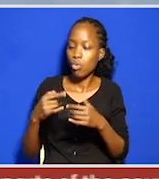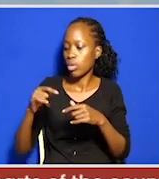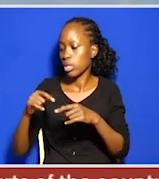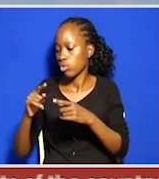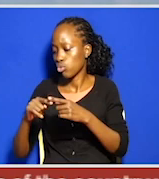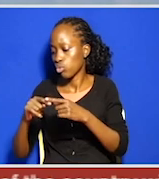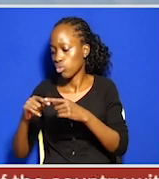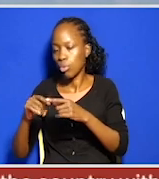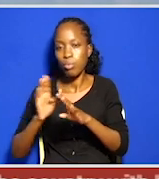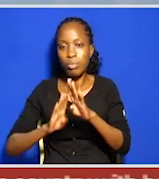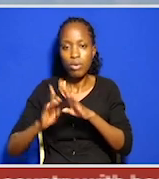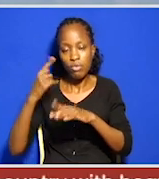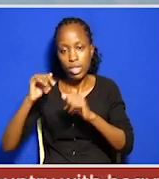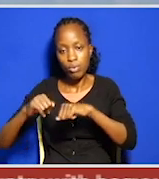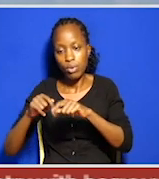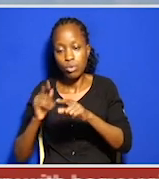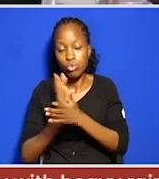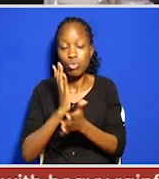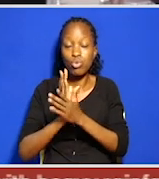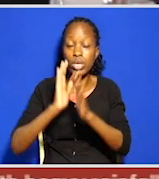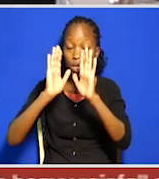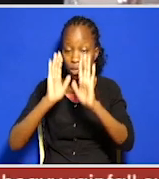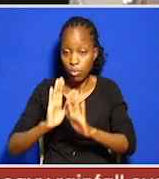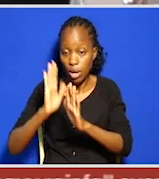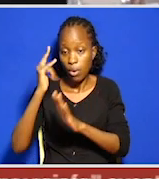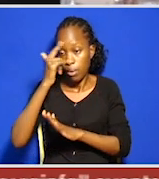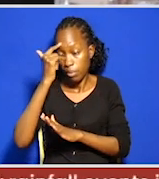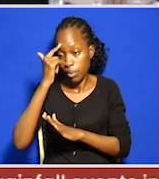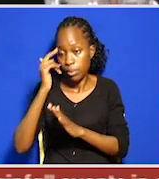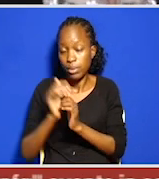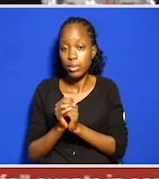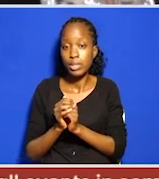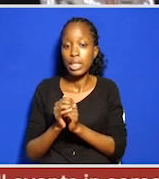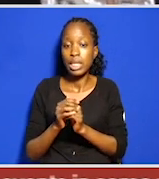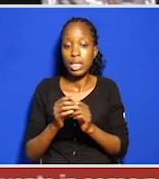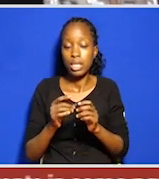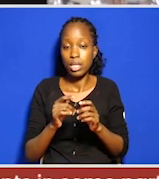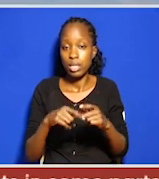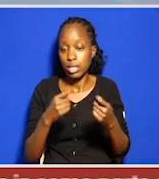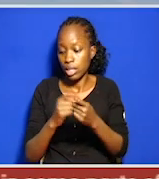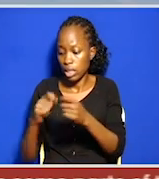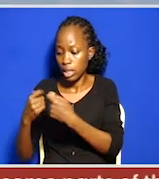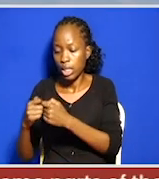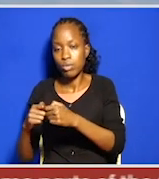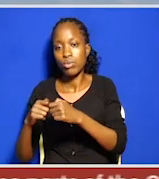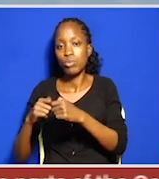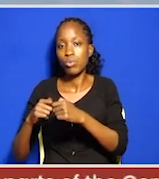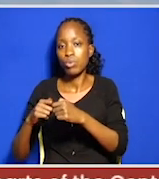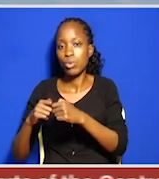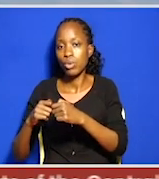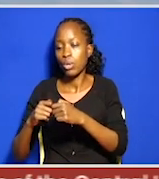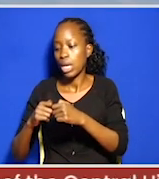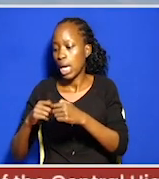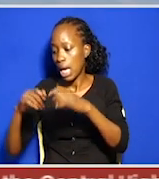relations. This is very important because the teams were able to finalize discussions on three